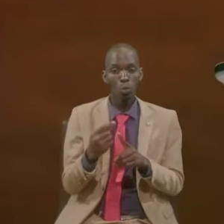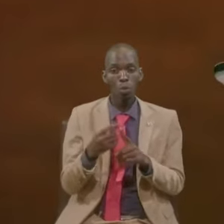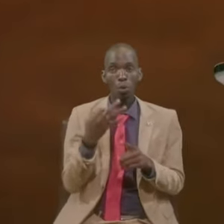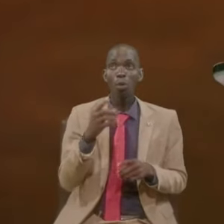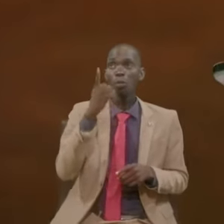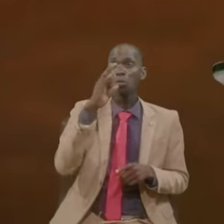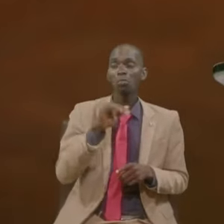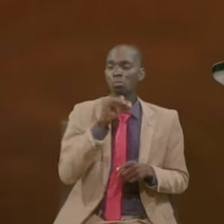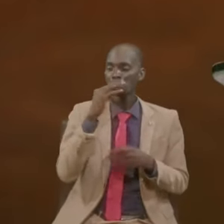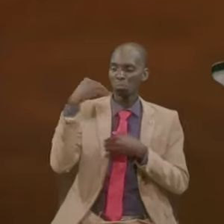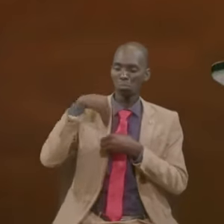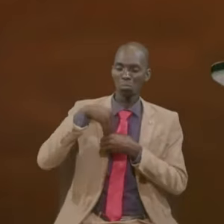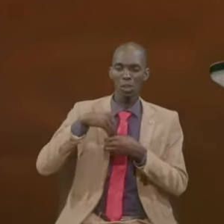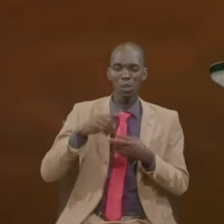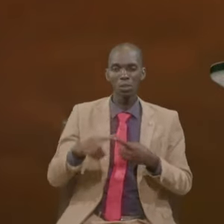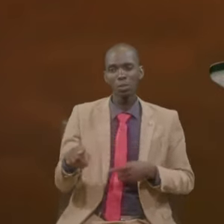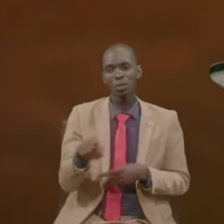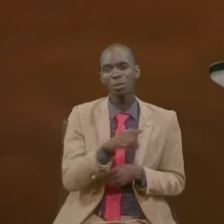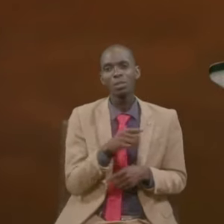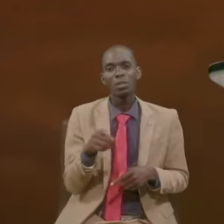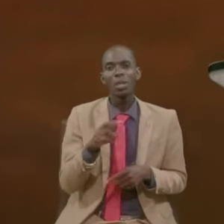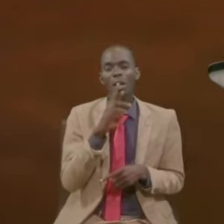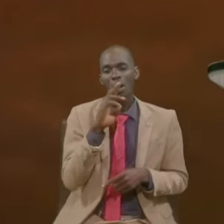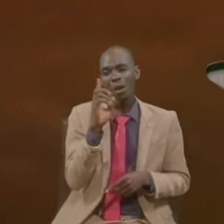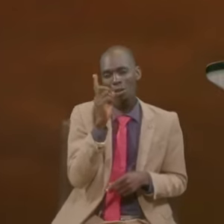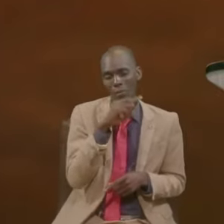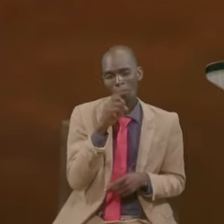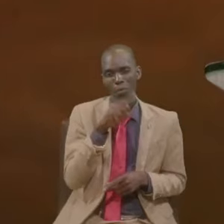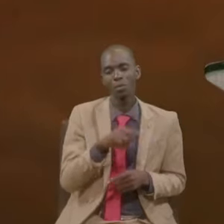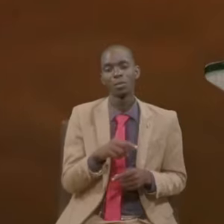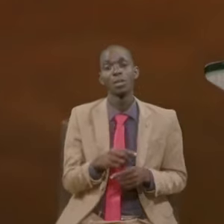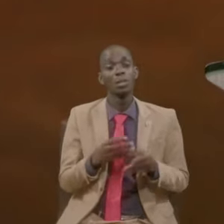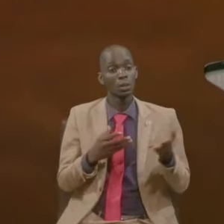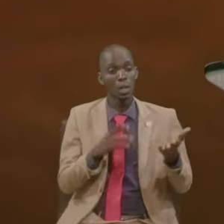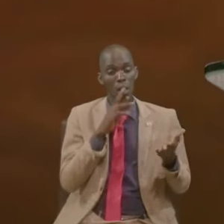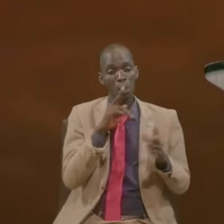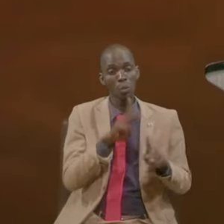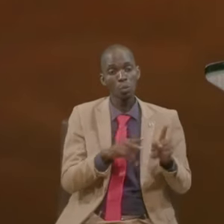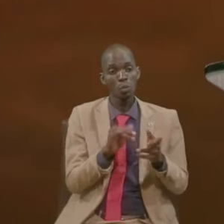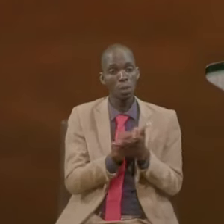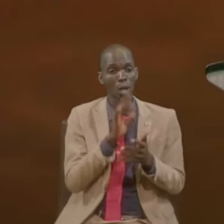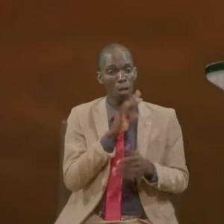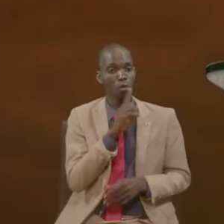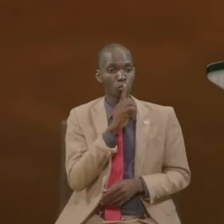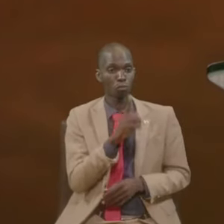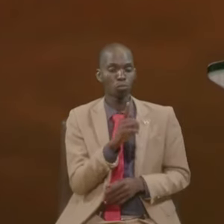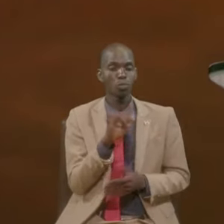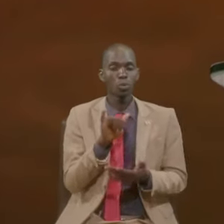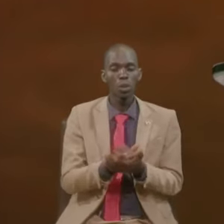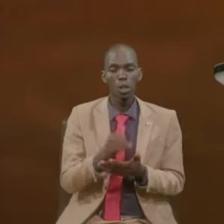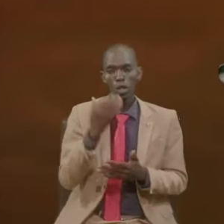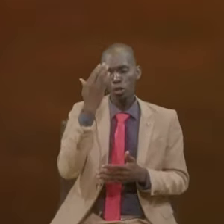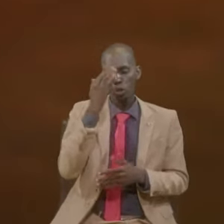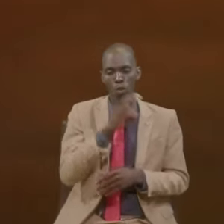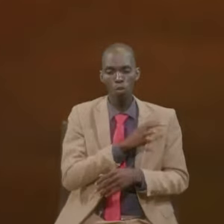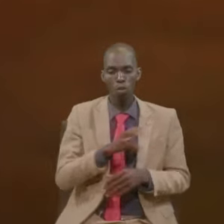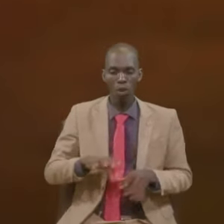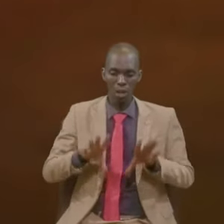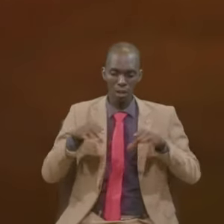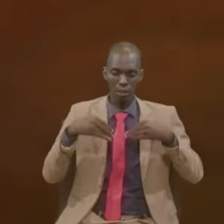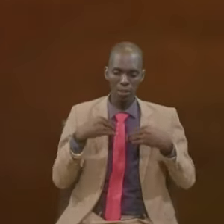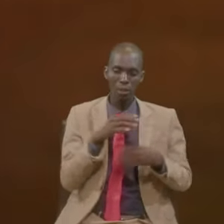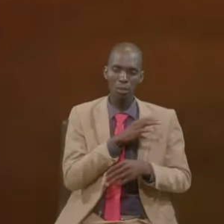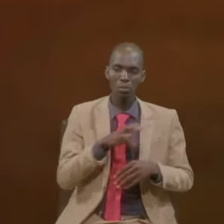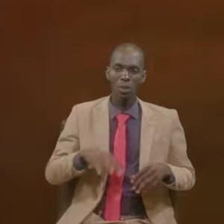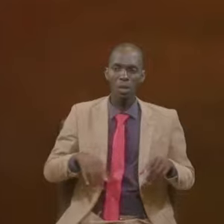in them. They are false, but the people who are true, that the people that know Christ as their personal Savior, they're